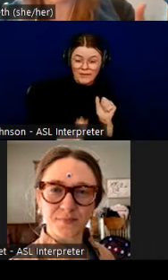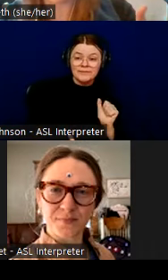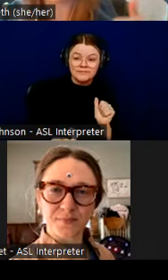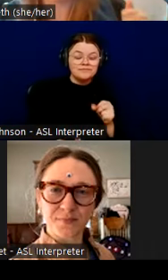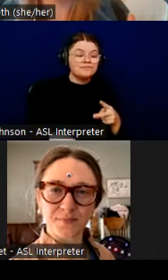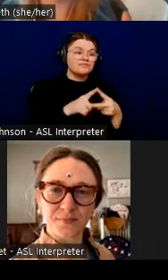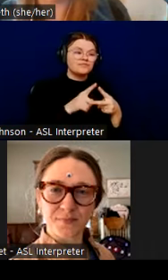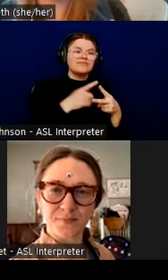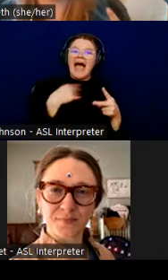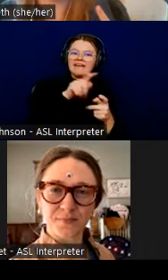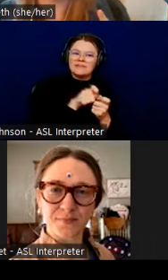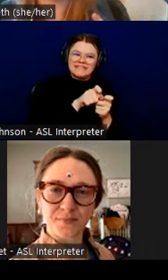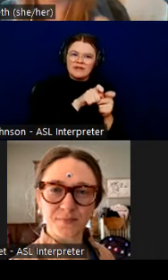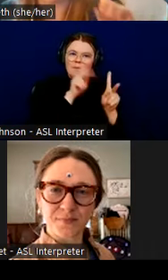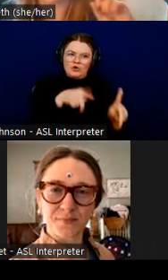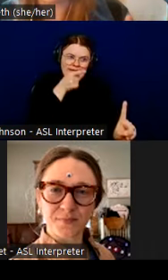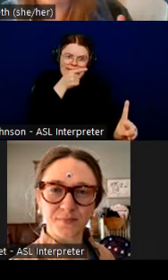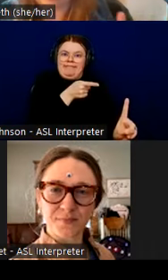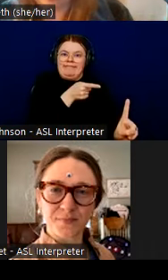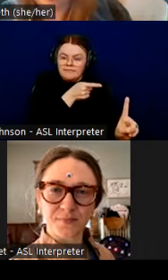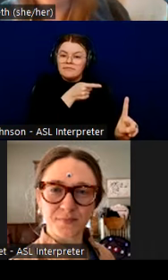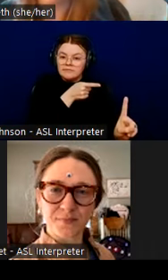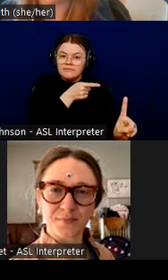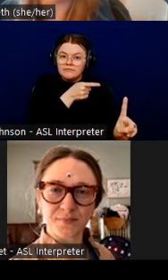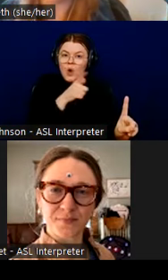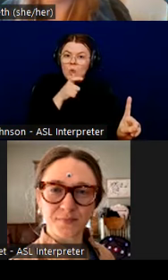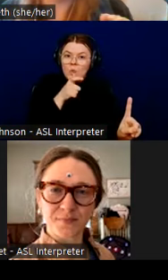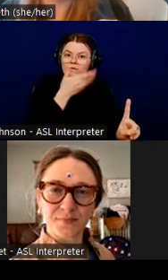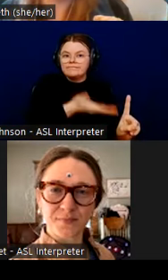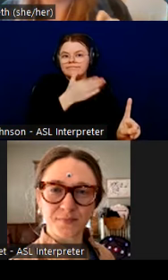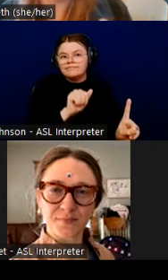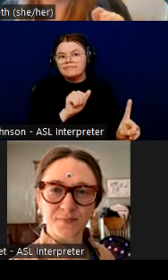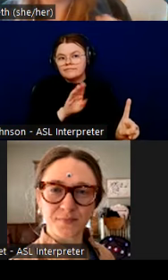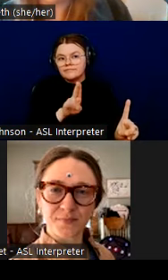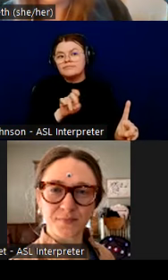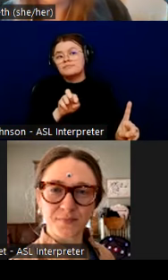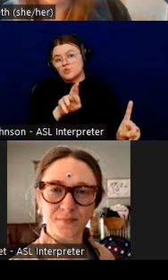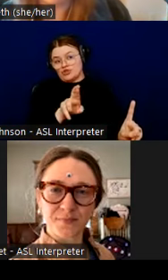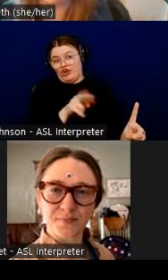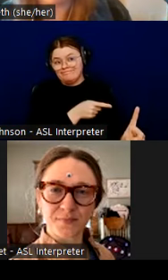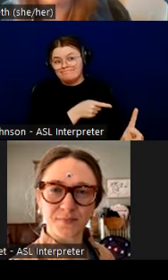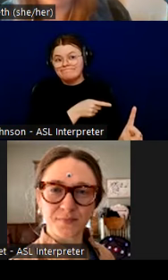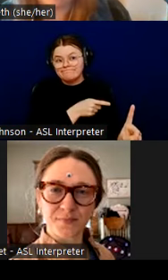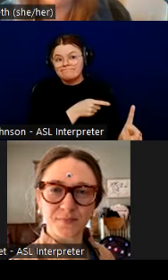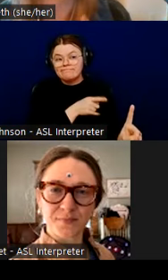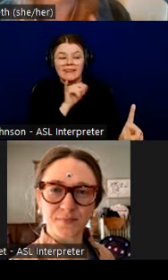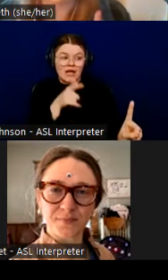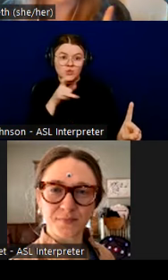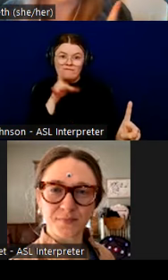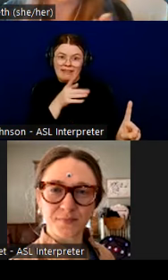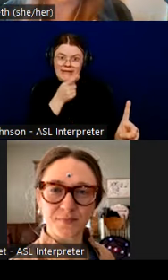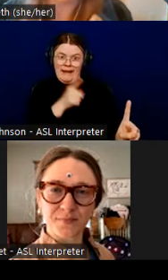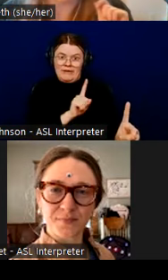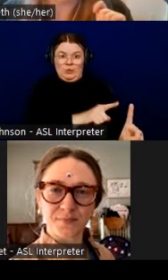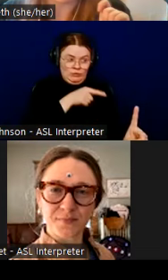specific target, and that is the abuser. The specific target of resistive violence is